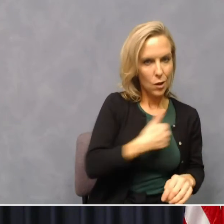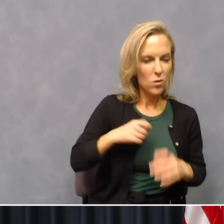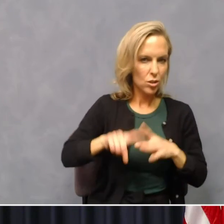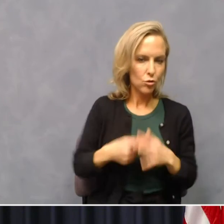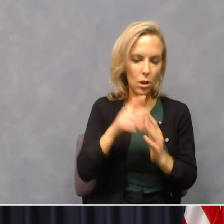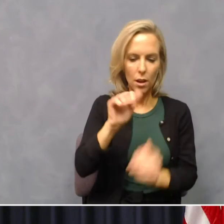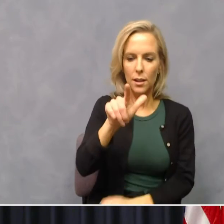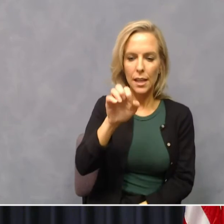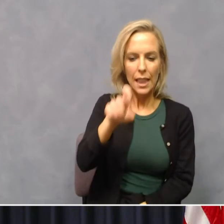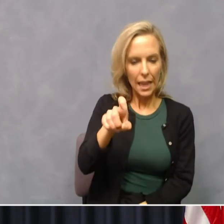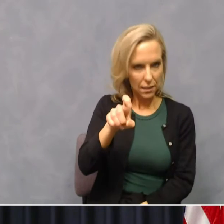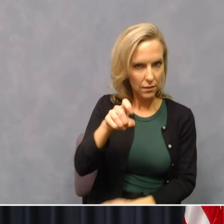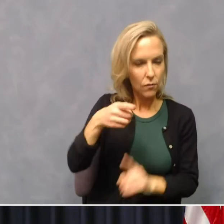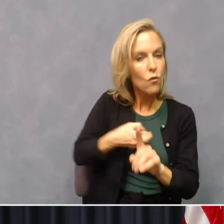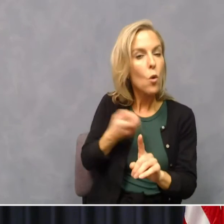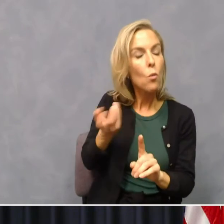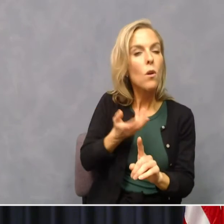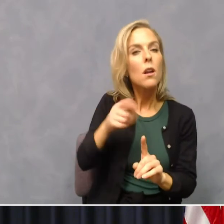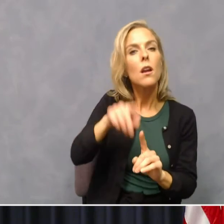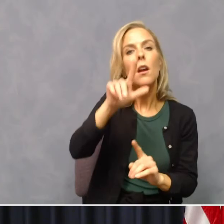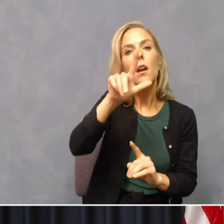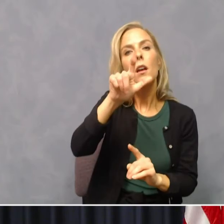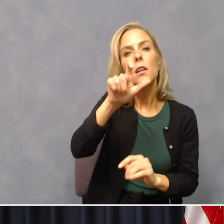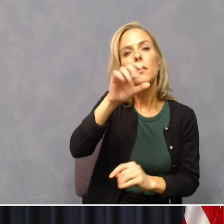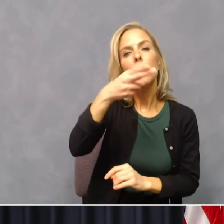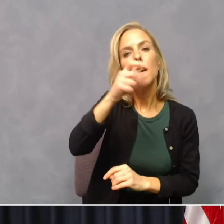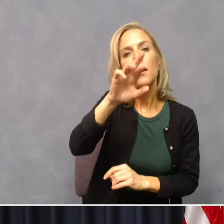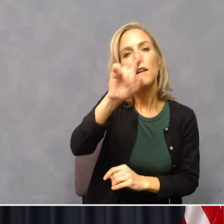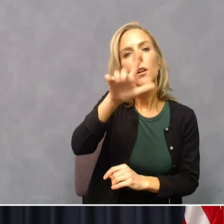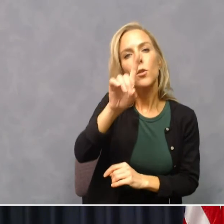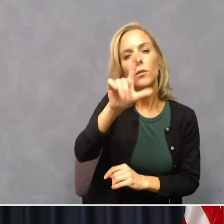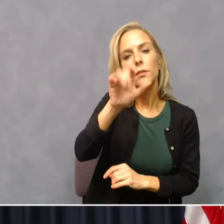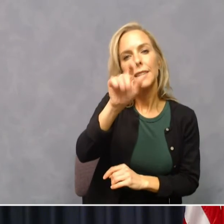Kisto from the Lexington Herald-Leader.